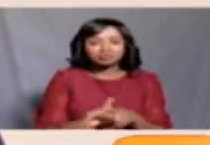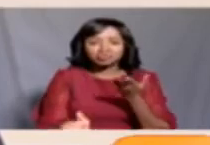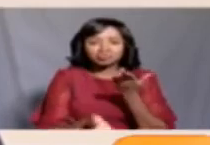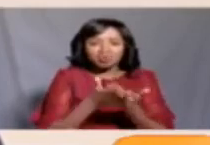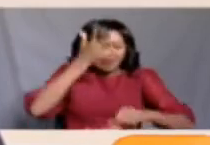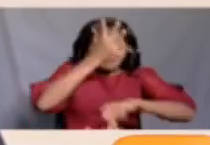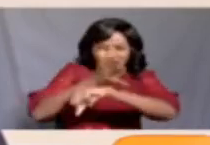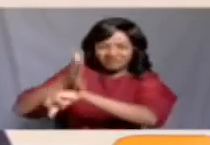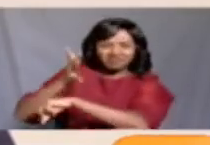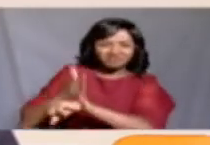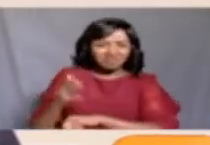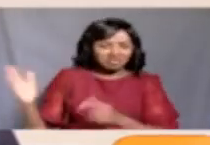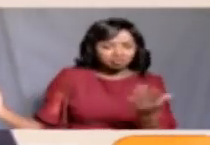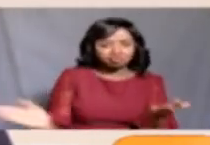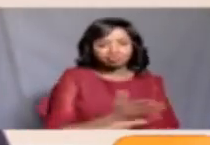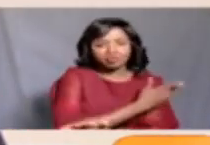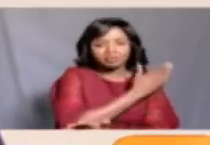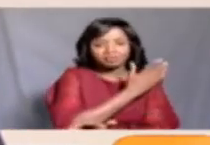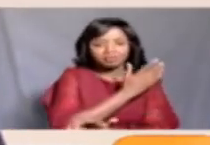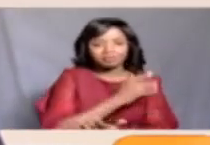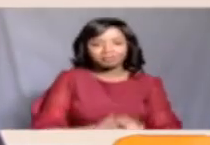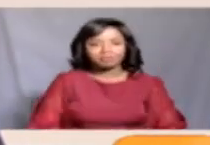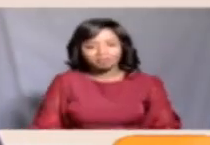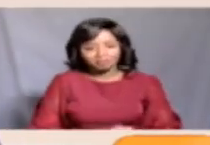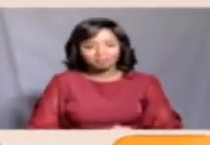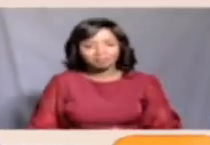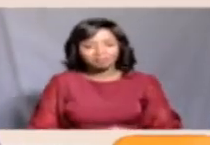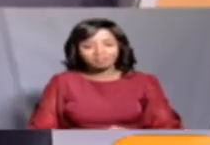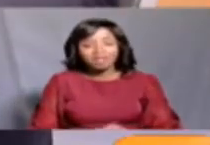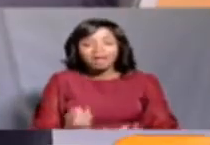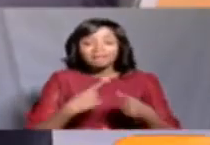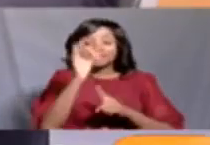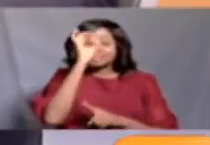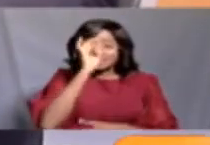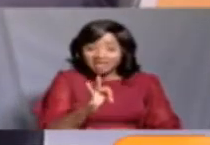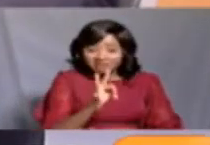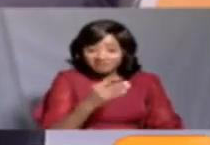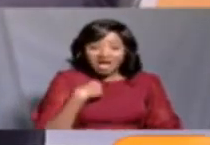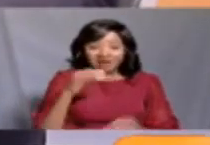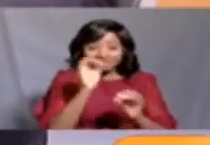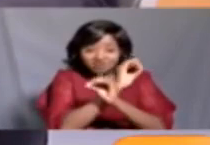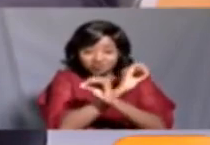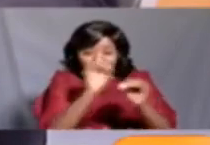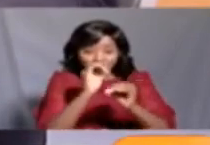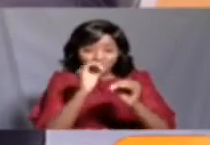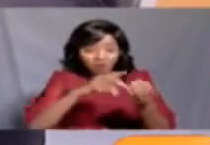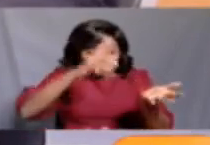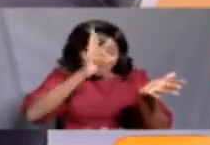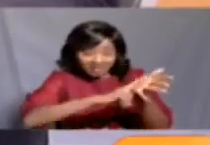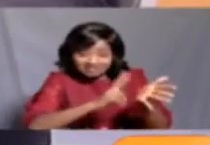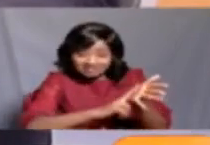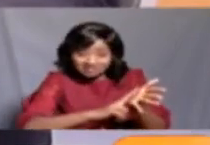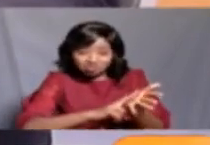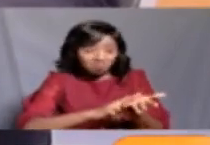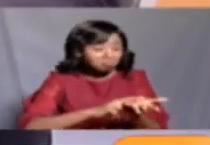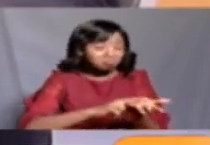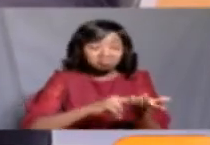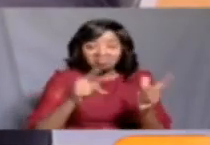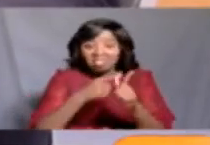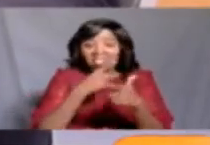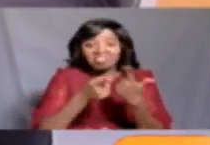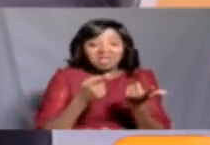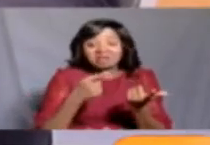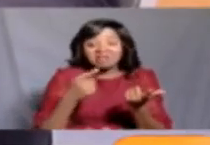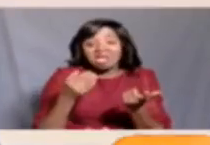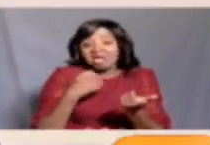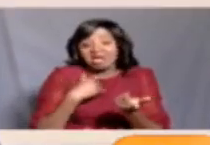quacks that have actually been harming our people. The reason, if we don't have a board, we're going to have quacks. Yeah. Someone will attend a two-week revival meeting